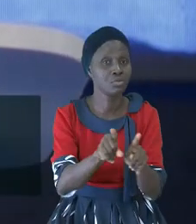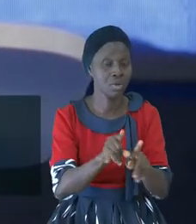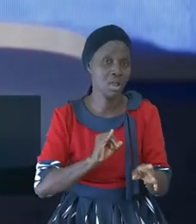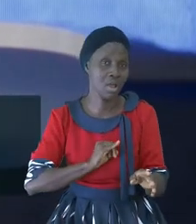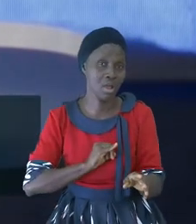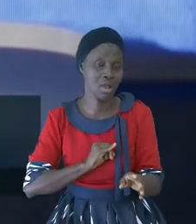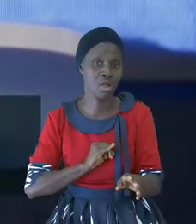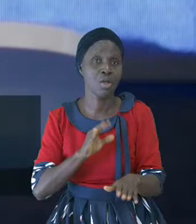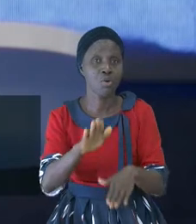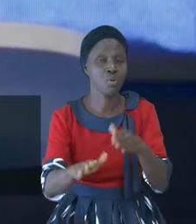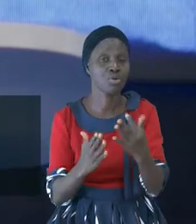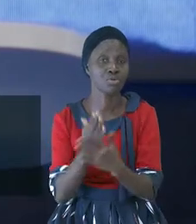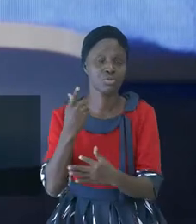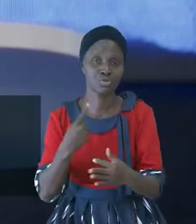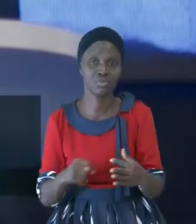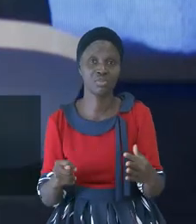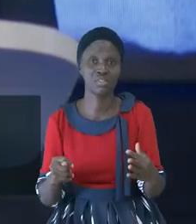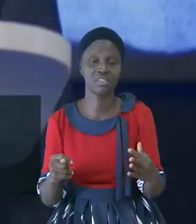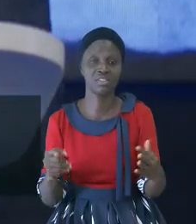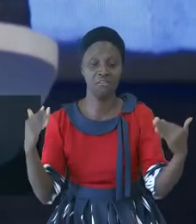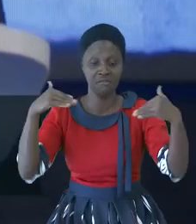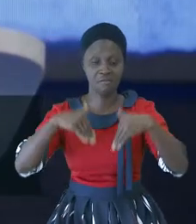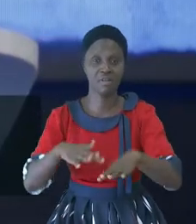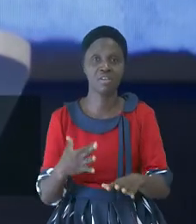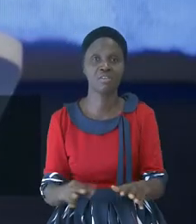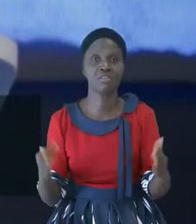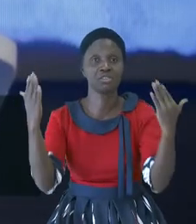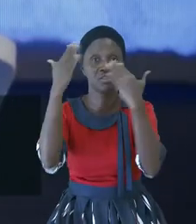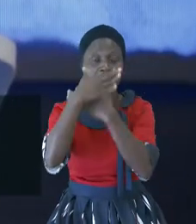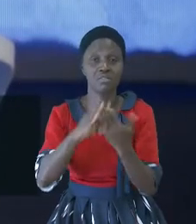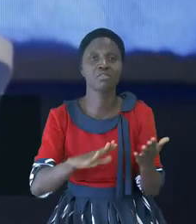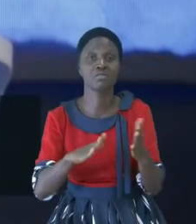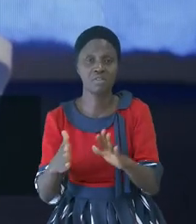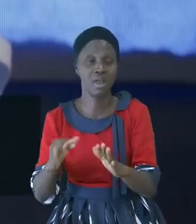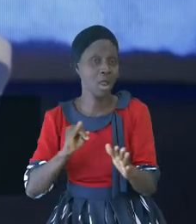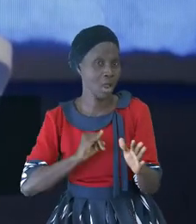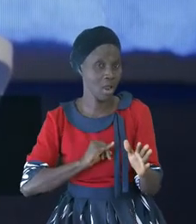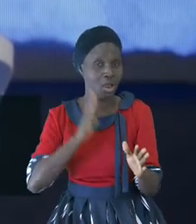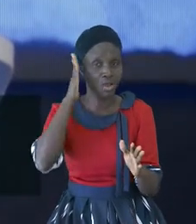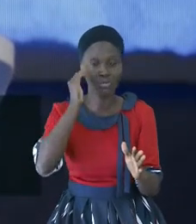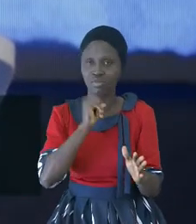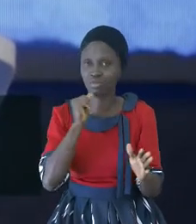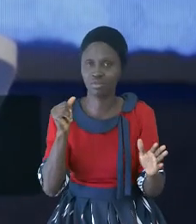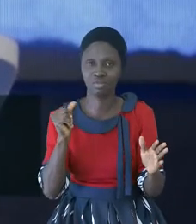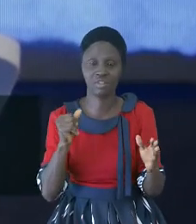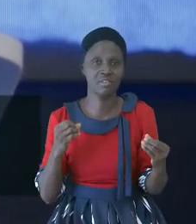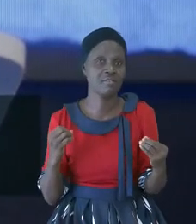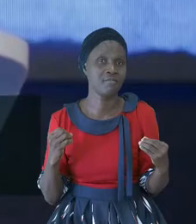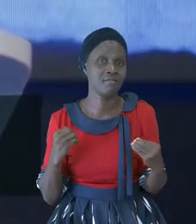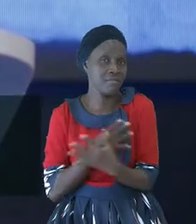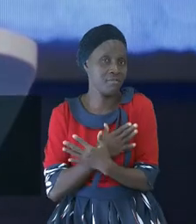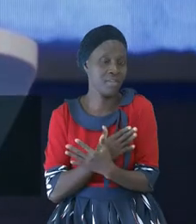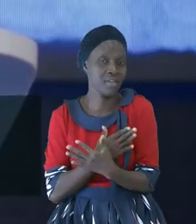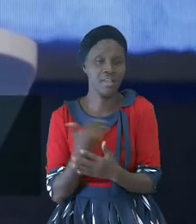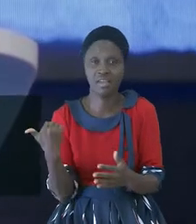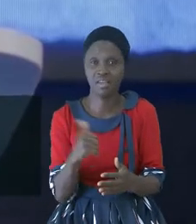through the valley of the shadow of death, I will fear no evil. I will